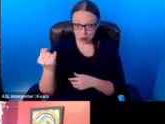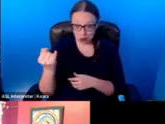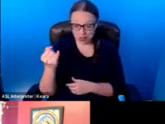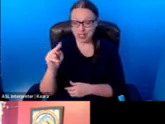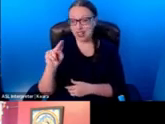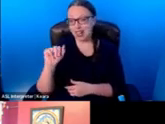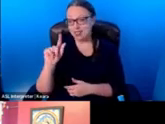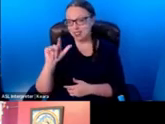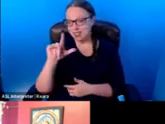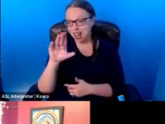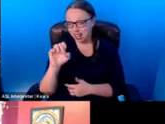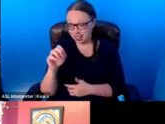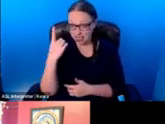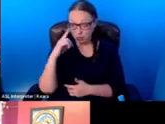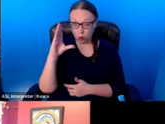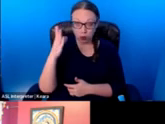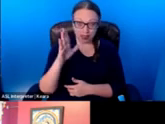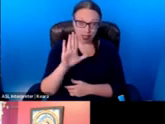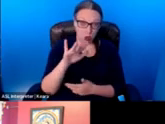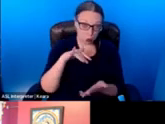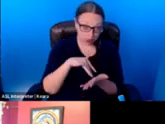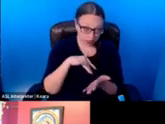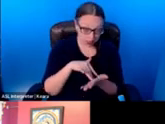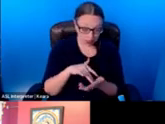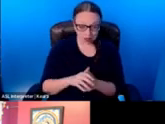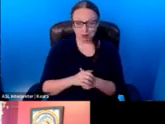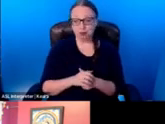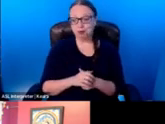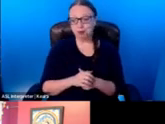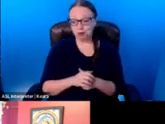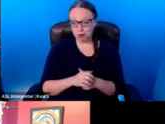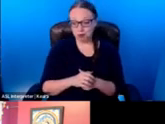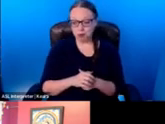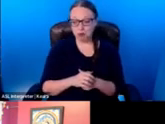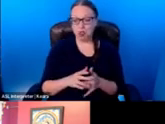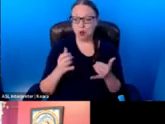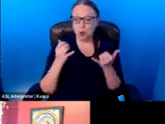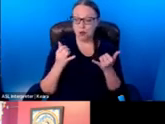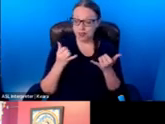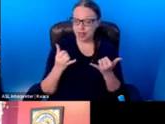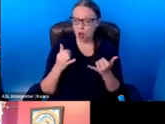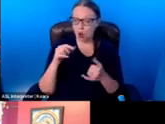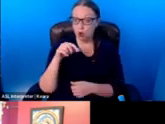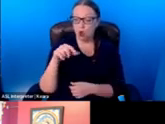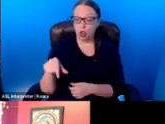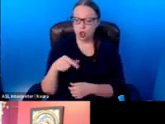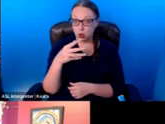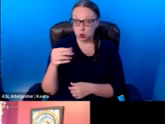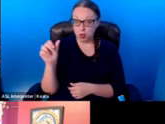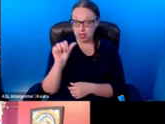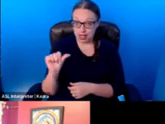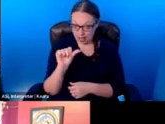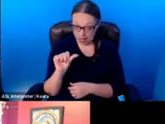for presenting your study. We are in the Q&A portion. We've gotten lots of kind of